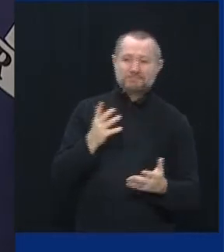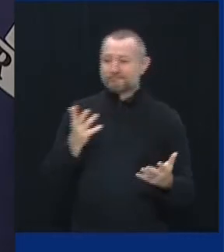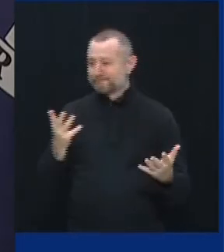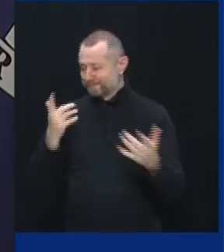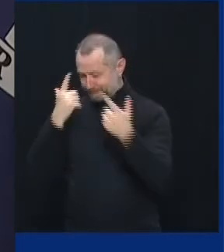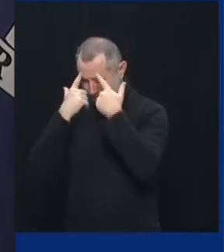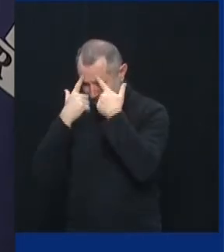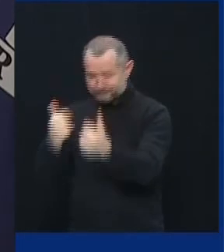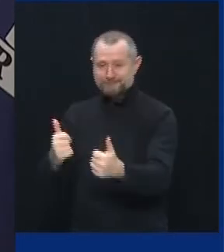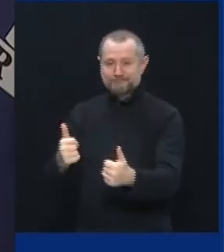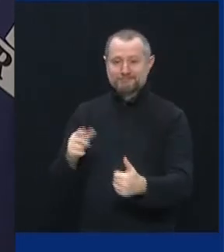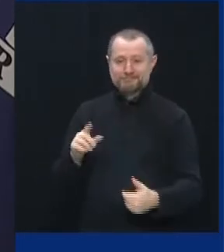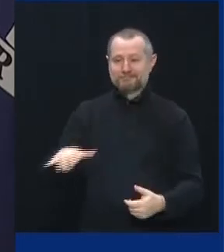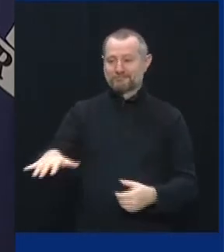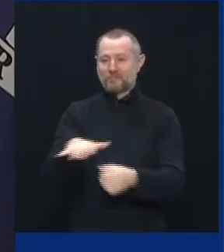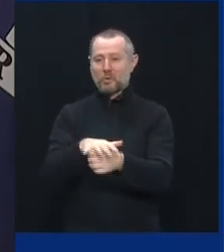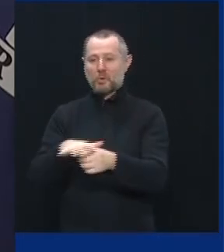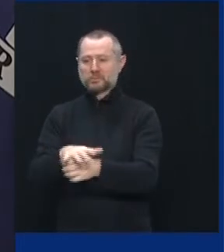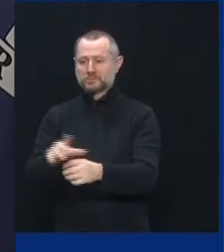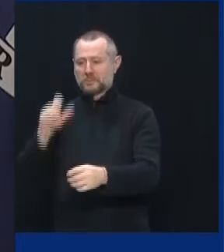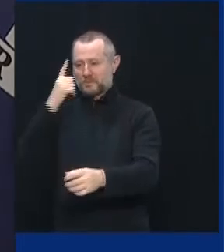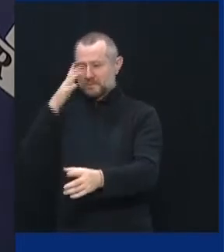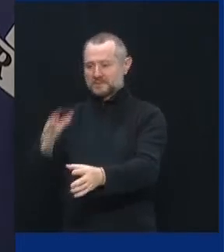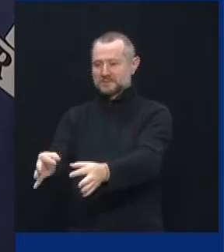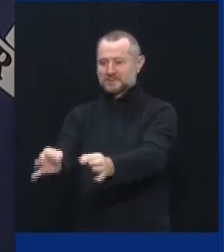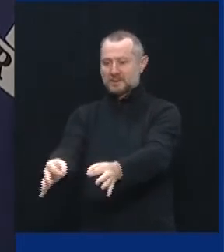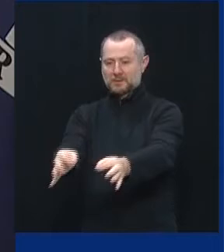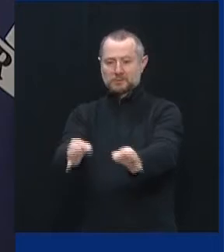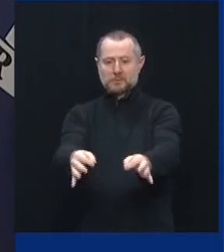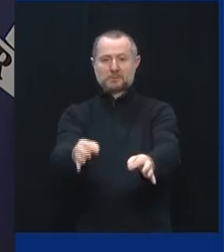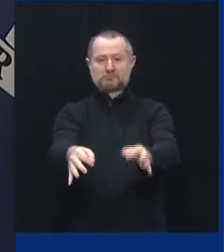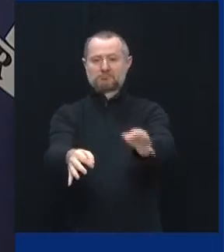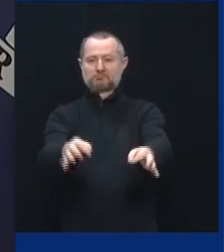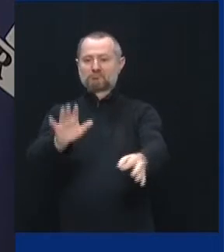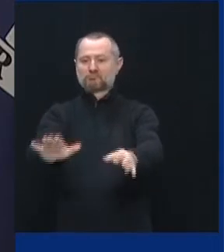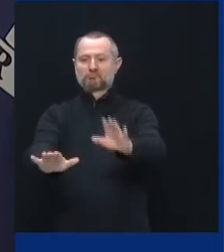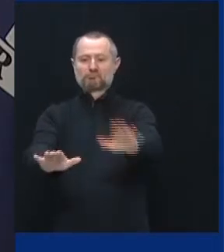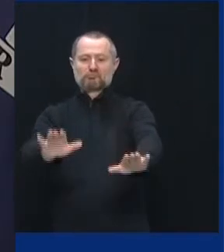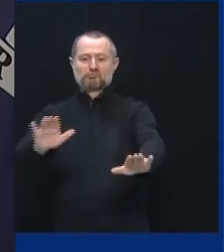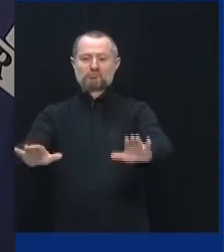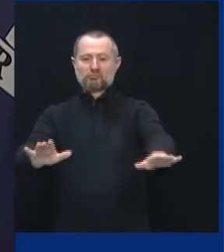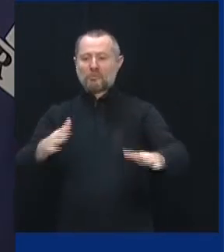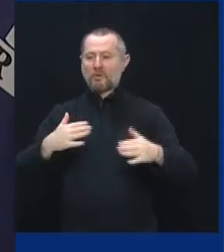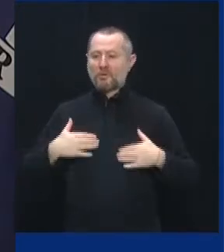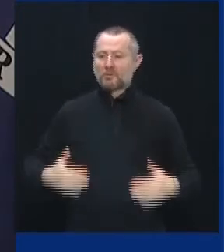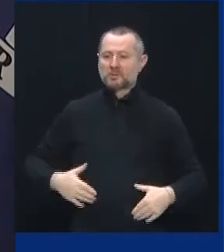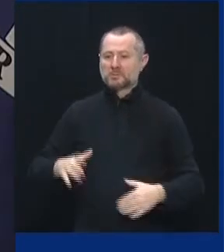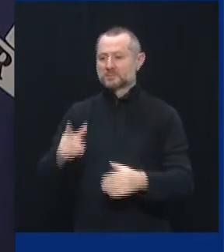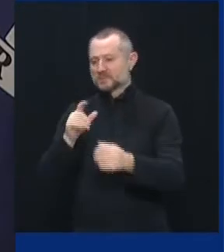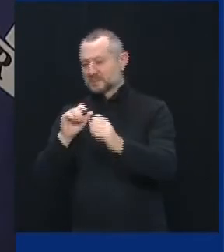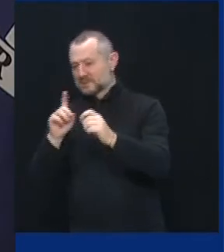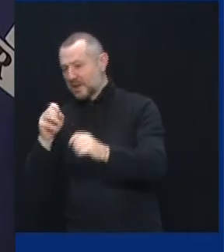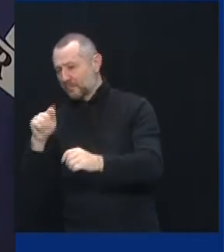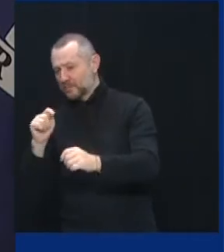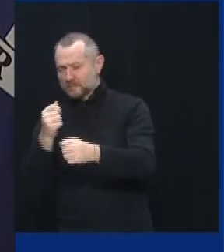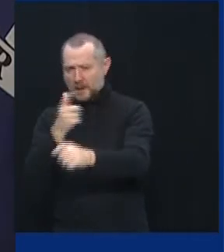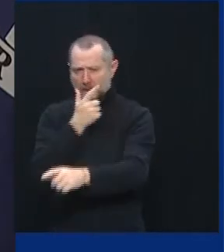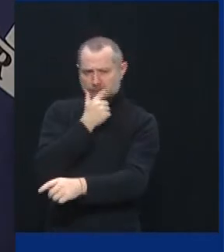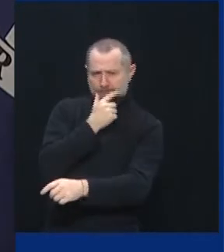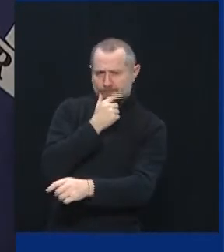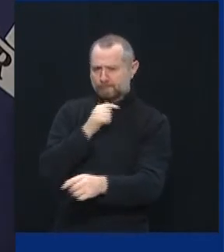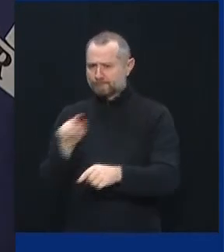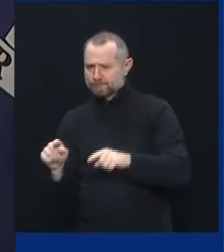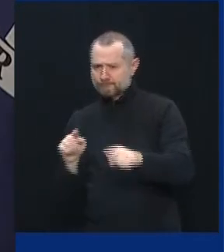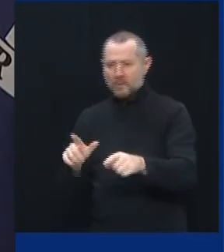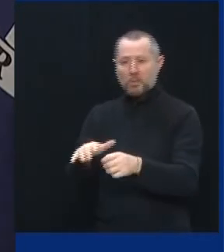a local determination for a local health department to make, the local county